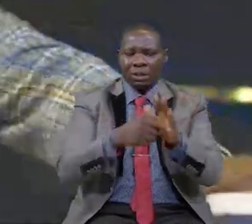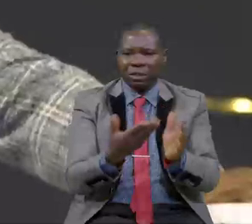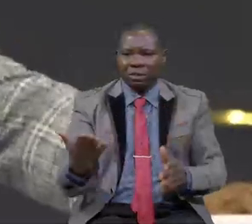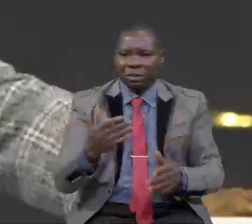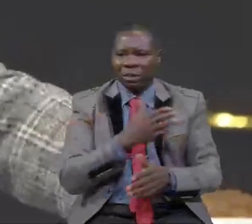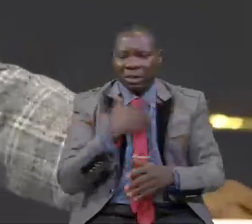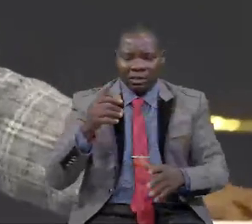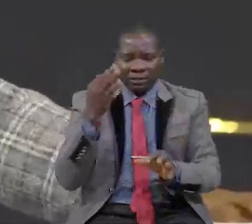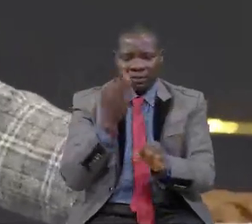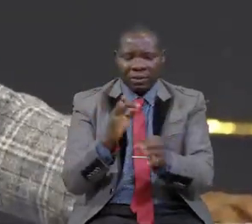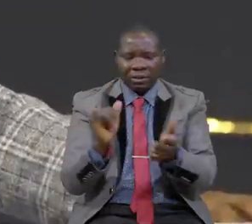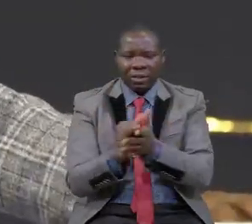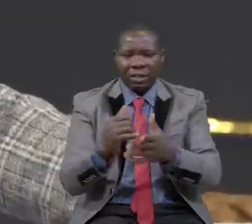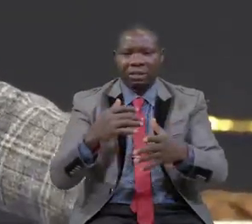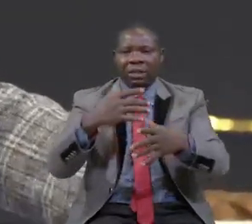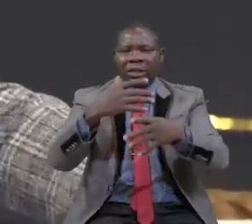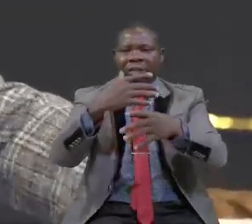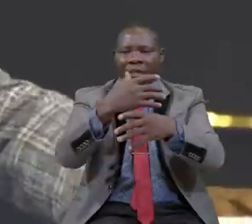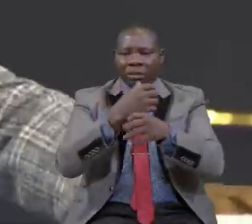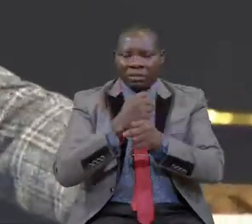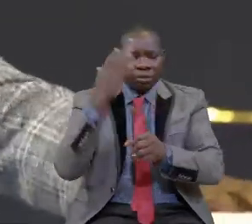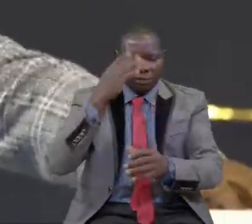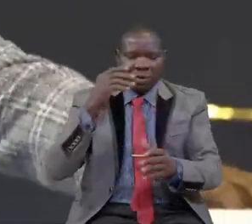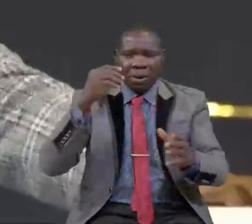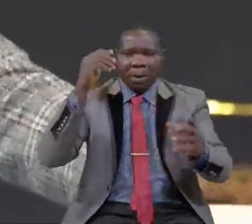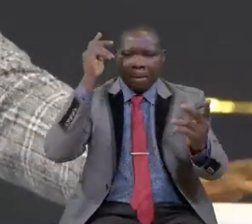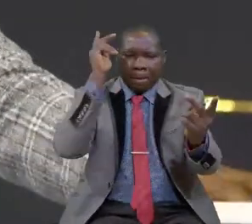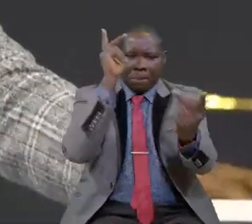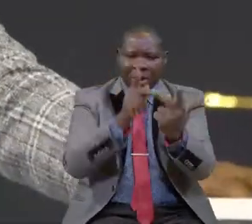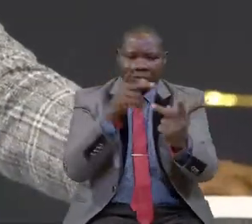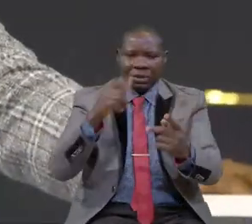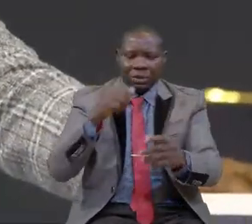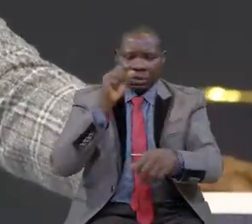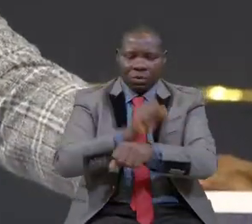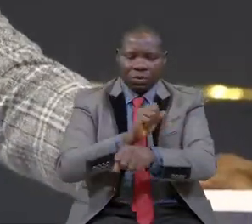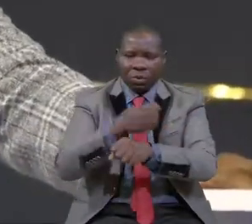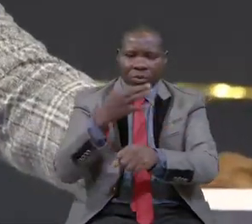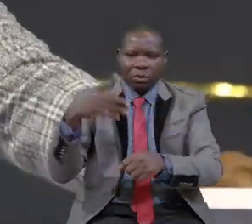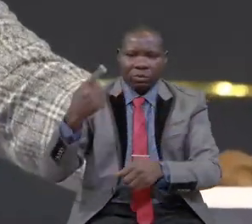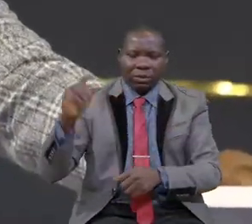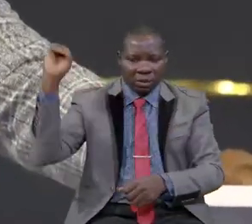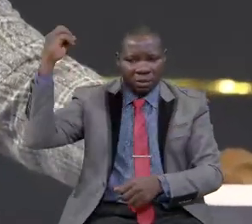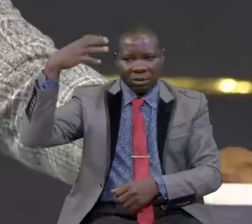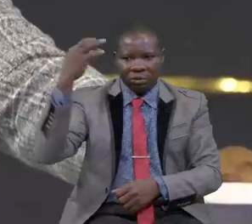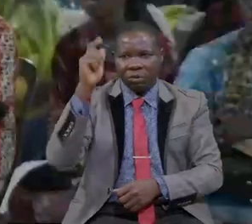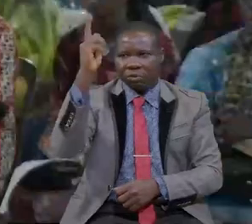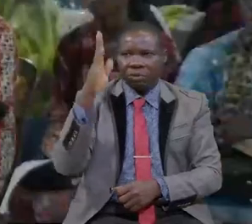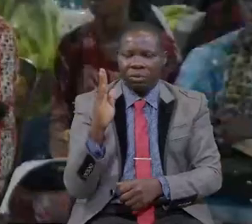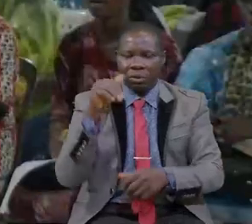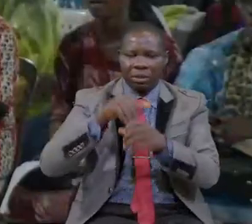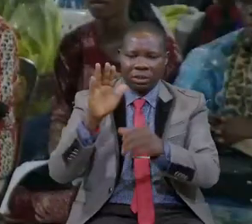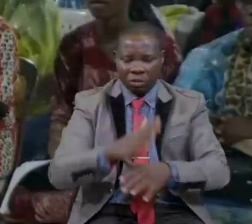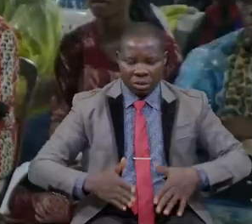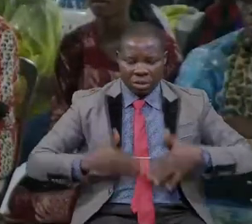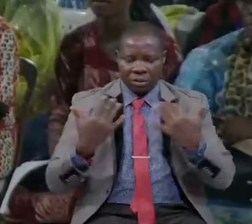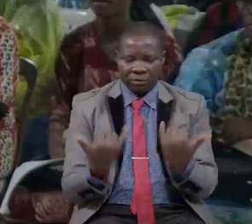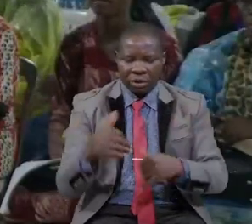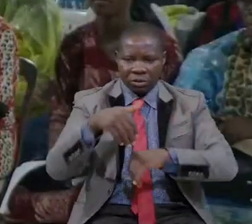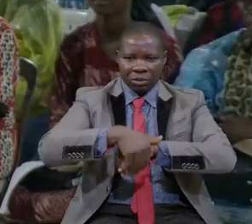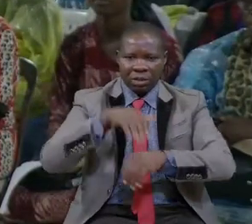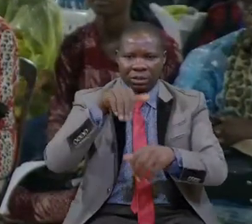perfect the operation of the grace of God in your life tonight, in Jesus' name. Amen.